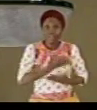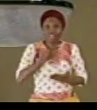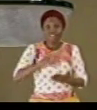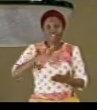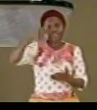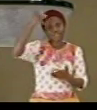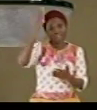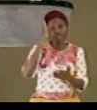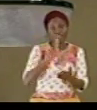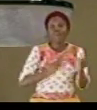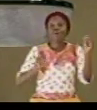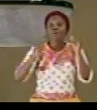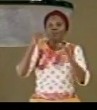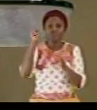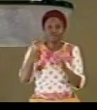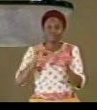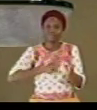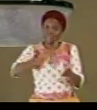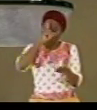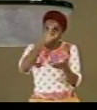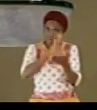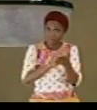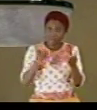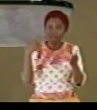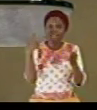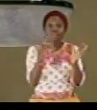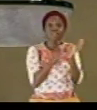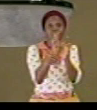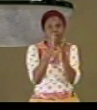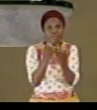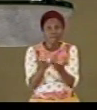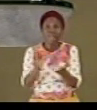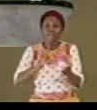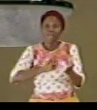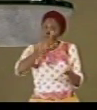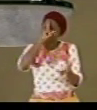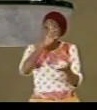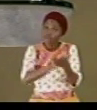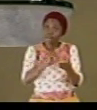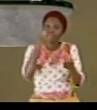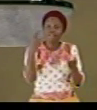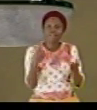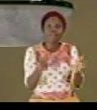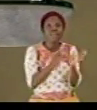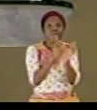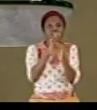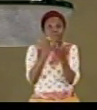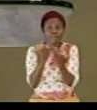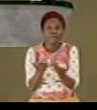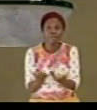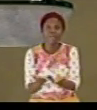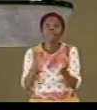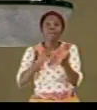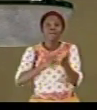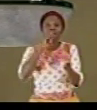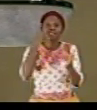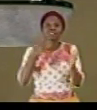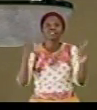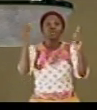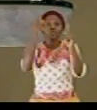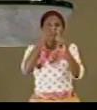Oh, yes, I believe the Bible. I believe the Bible. I believe the